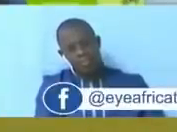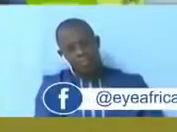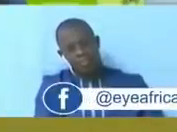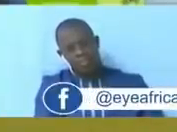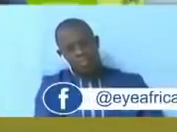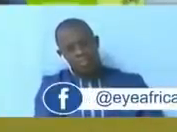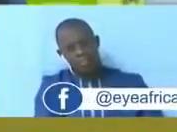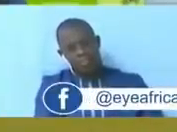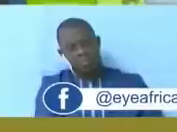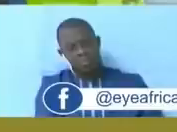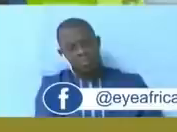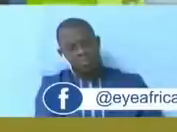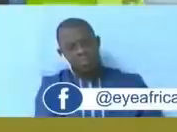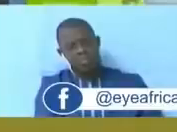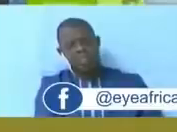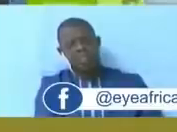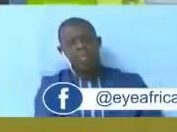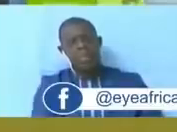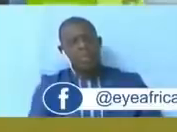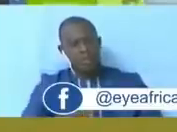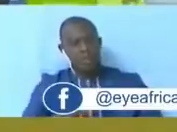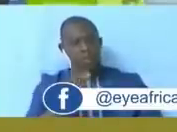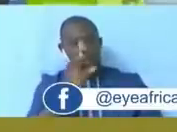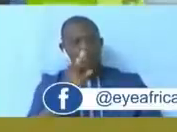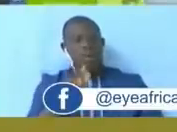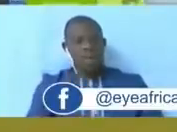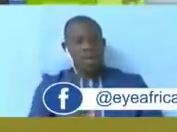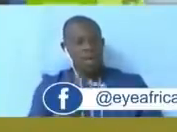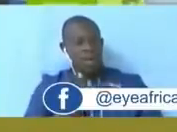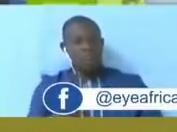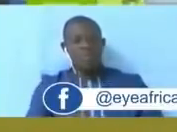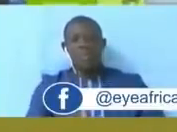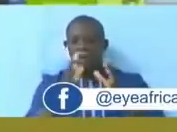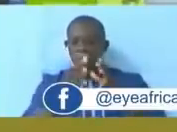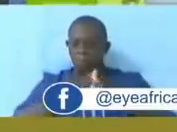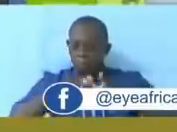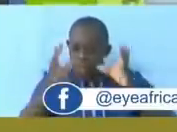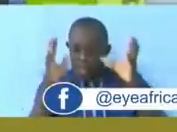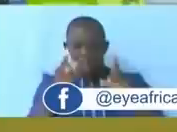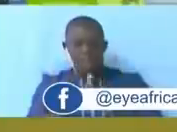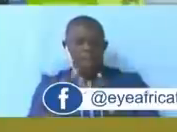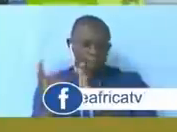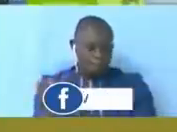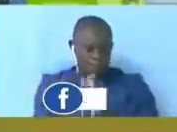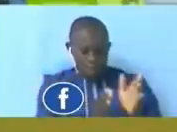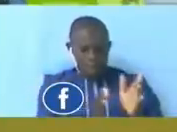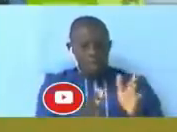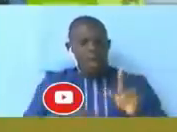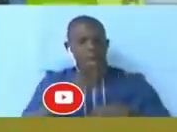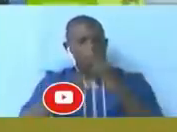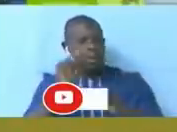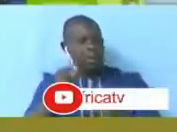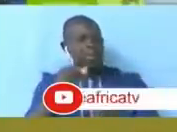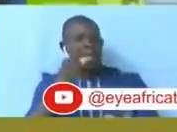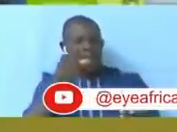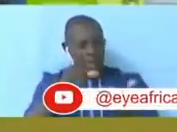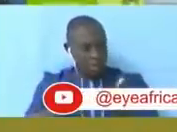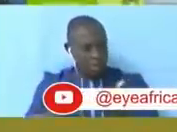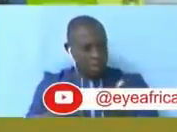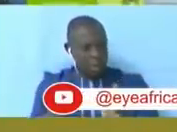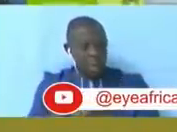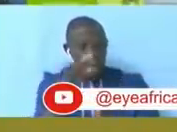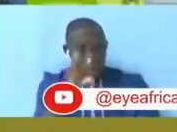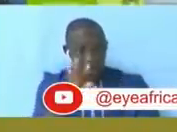jube, kana o letero jabi. He said, there is a big conspiracy behind that letter. If you would reply to that letter, you may even lose your very